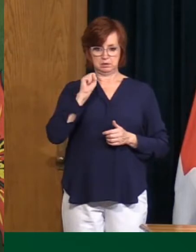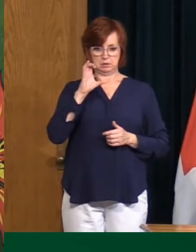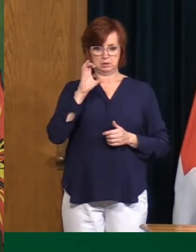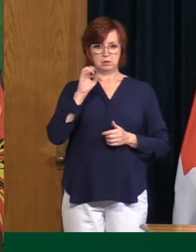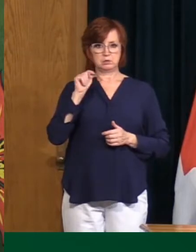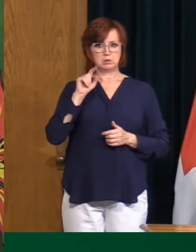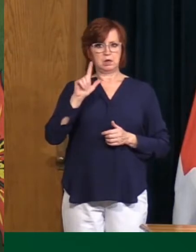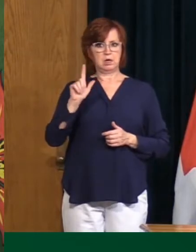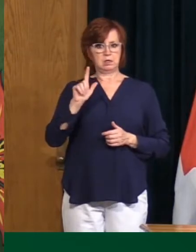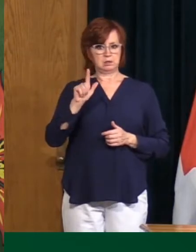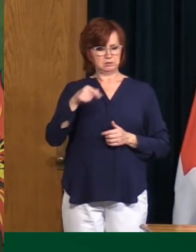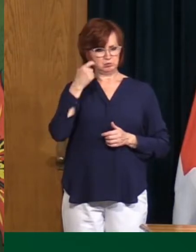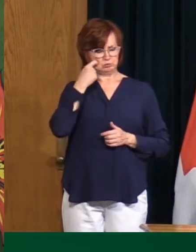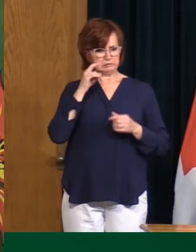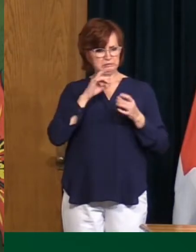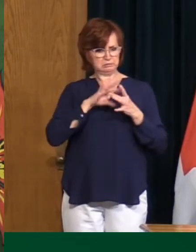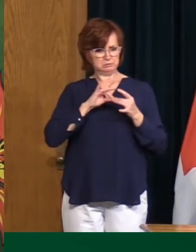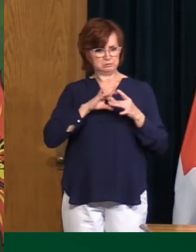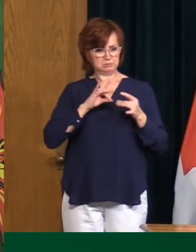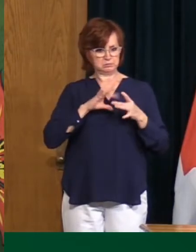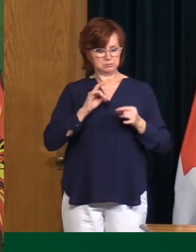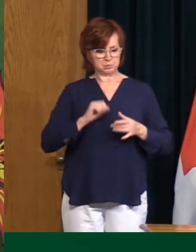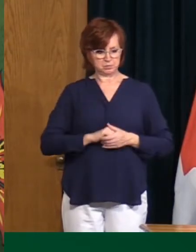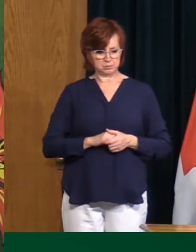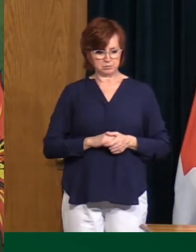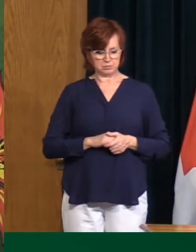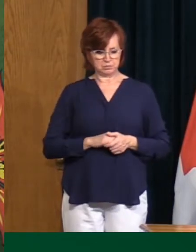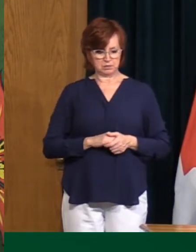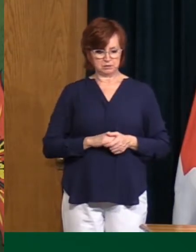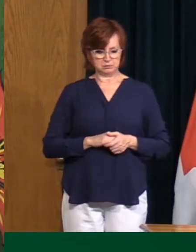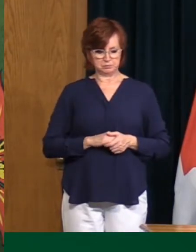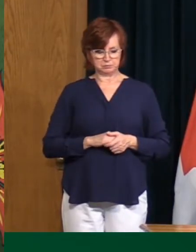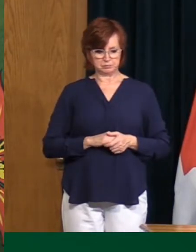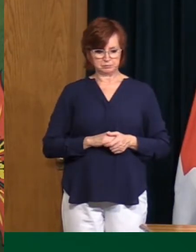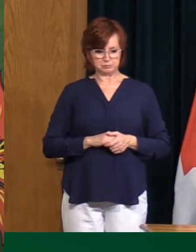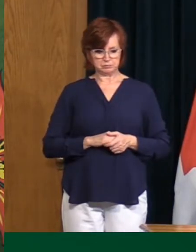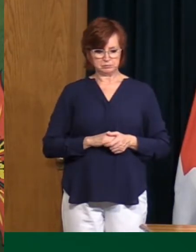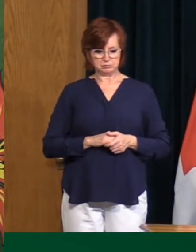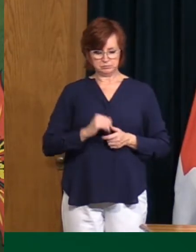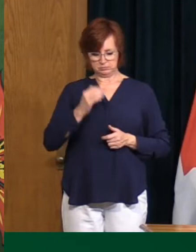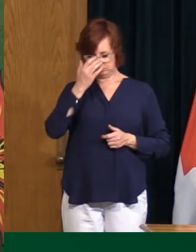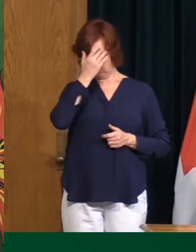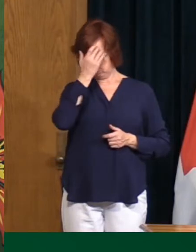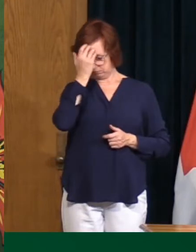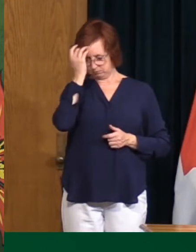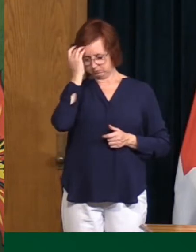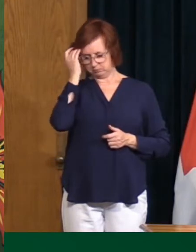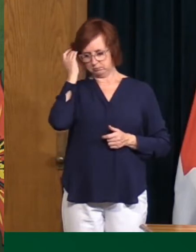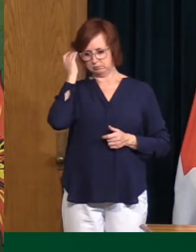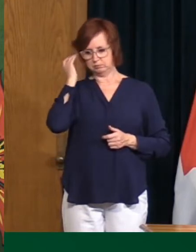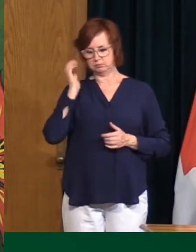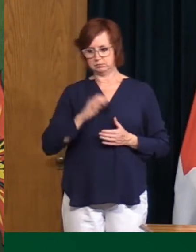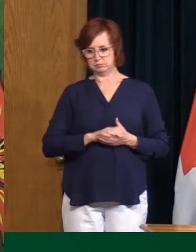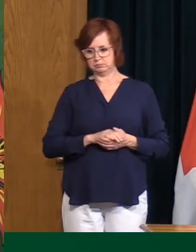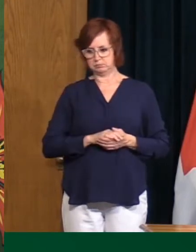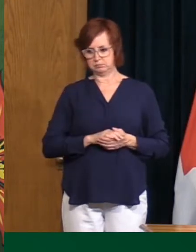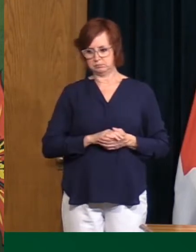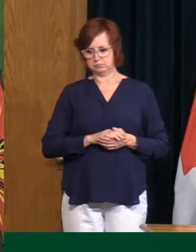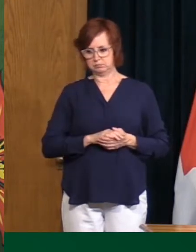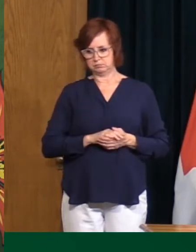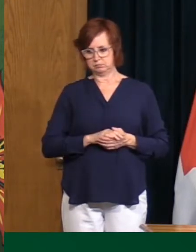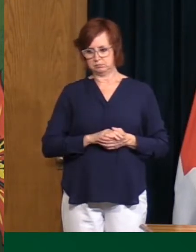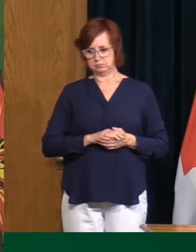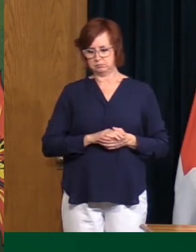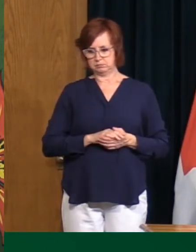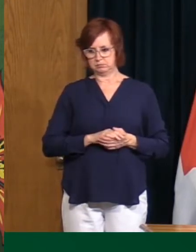there earlier that the outbreak that is continuing in the far north highlighted the importance of addictions and mental health